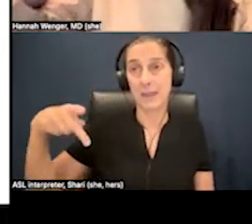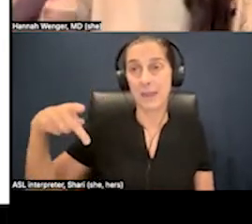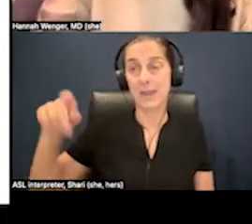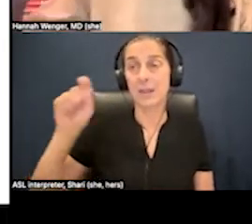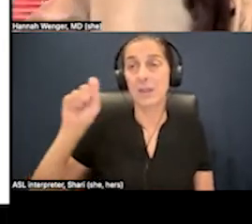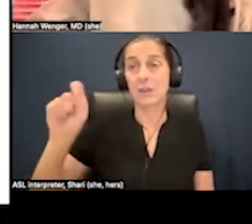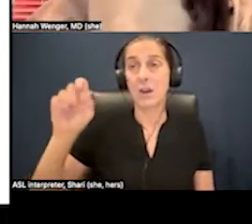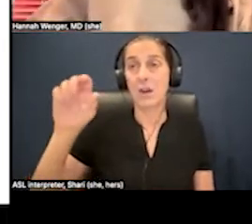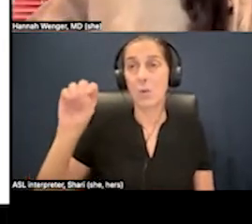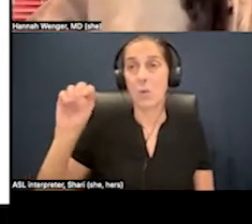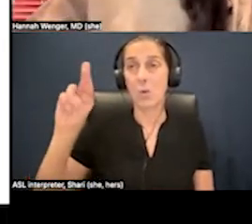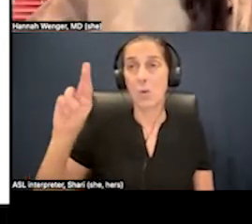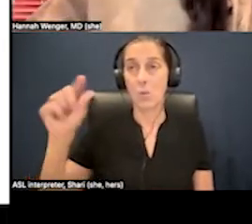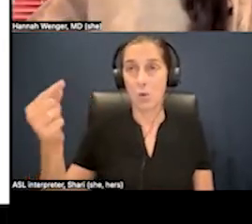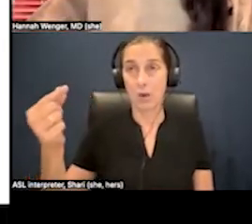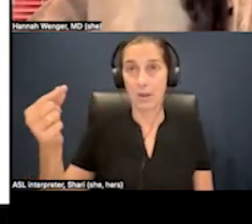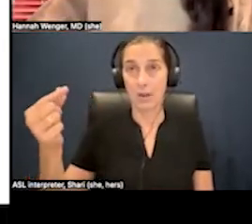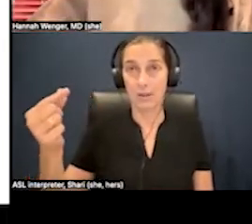THEGALAP.org.